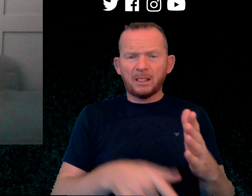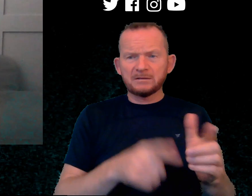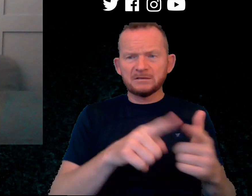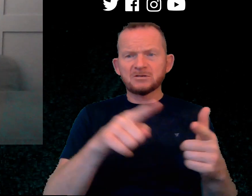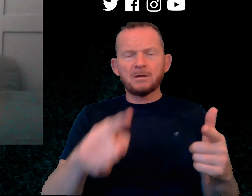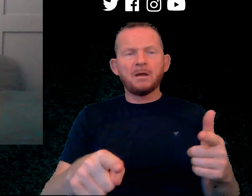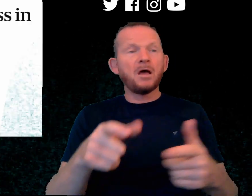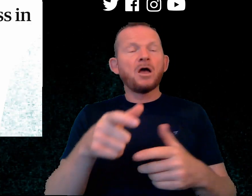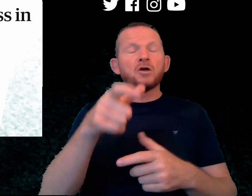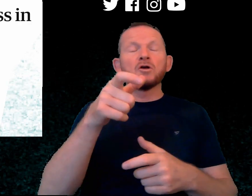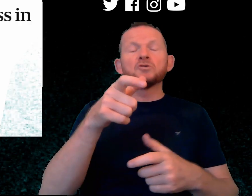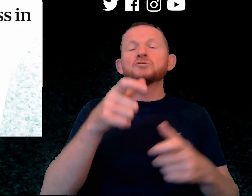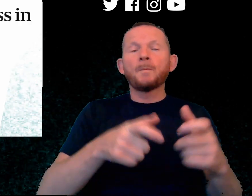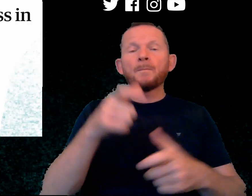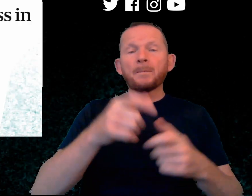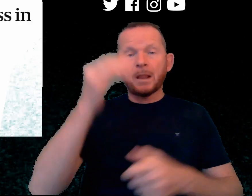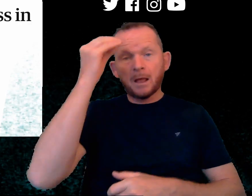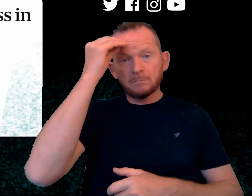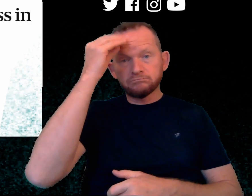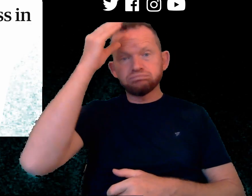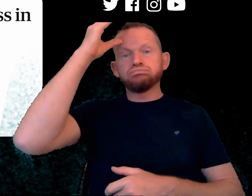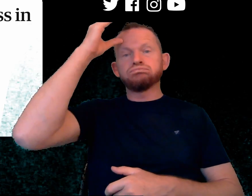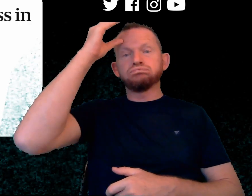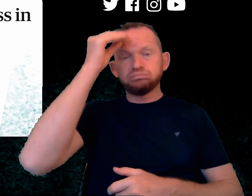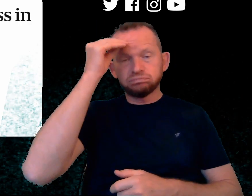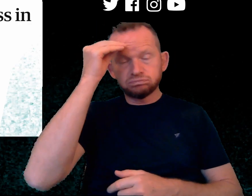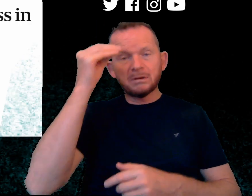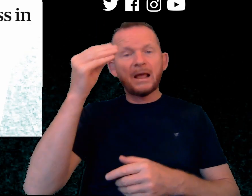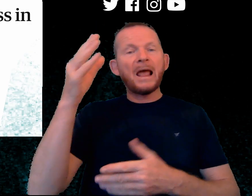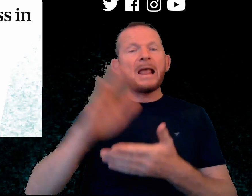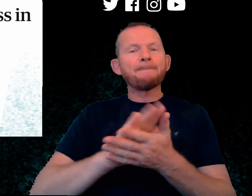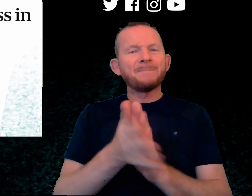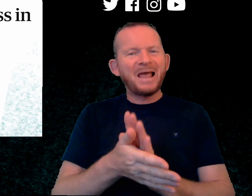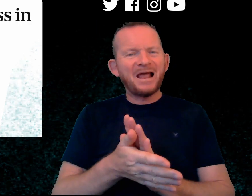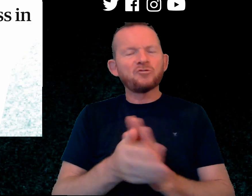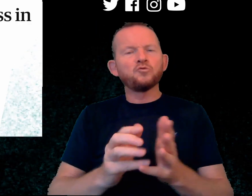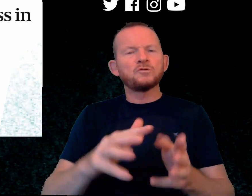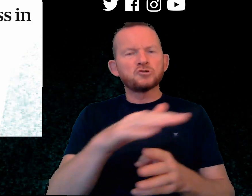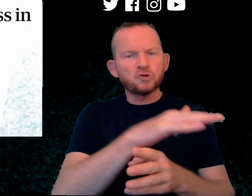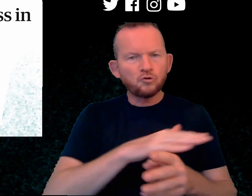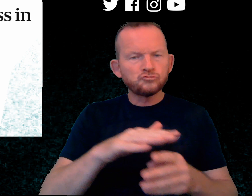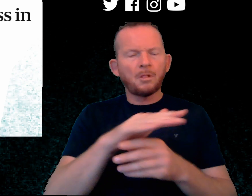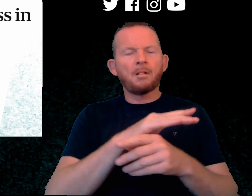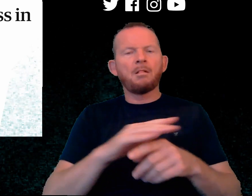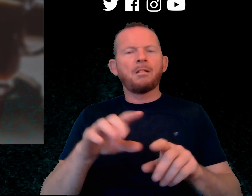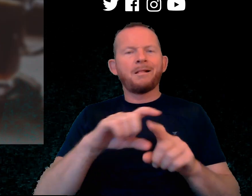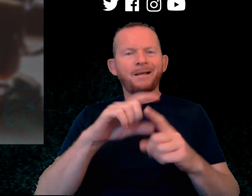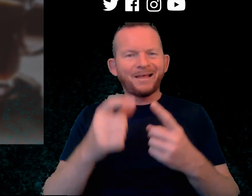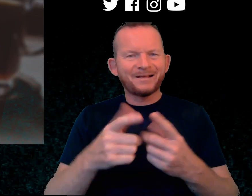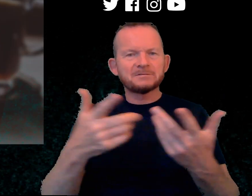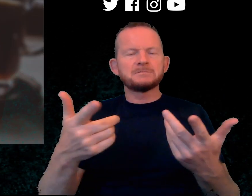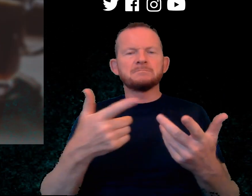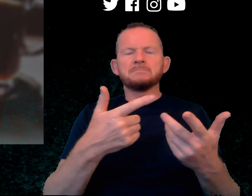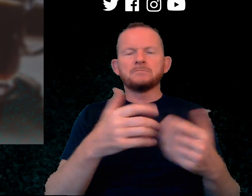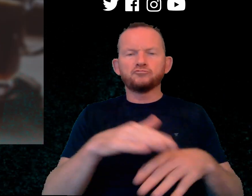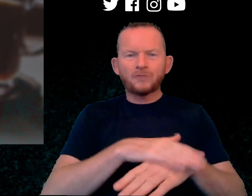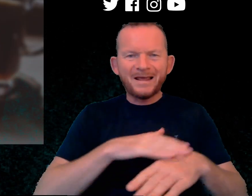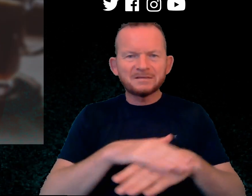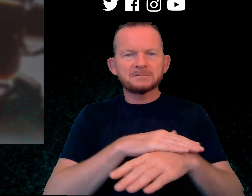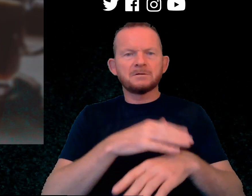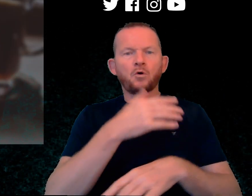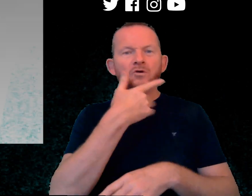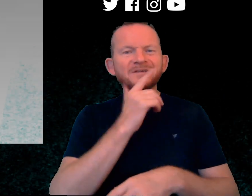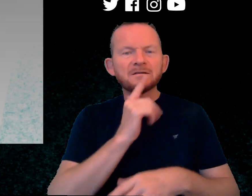or conditions. Using the same examples as earlier, it's been argued that people are intellectually impaired due to their social